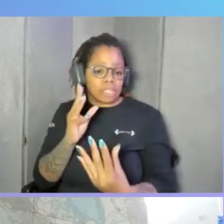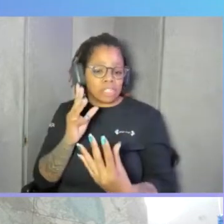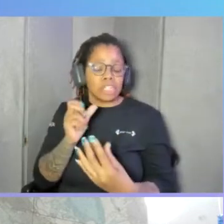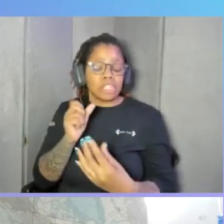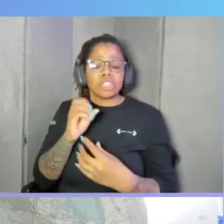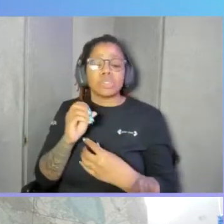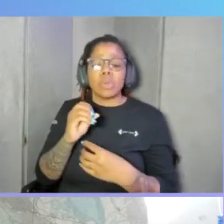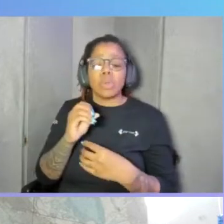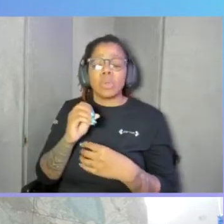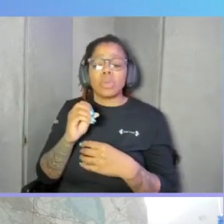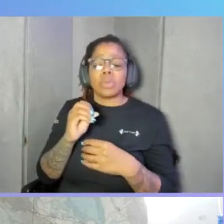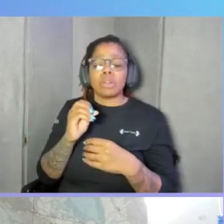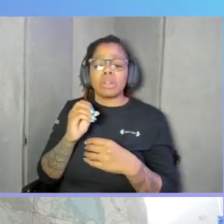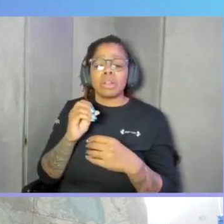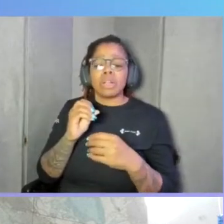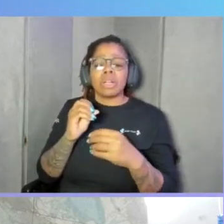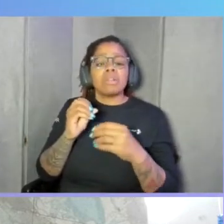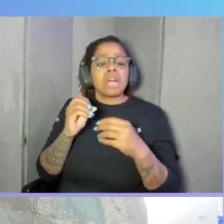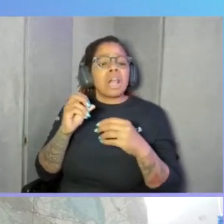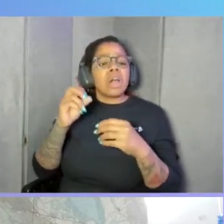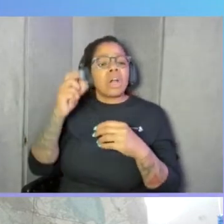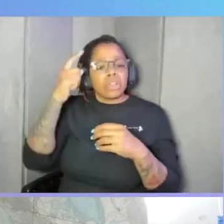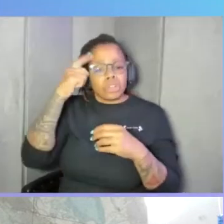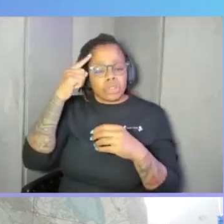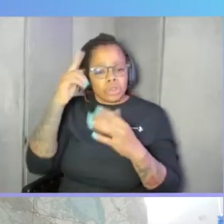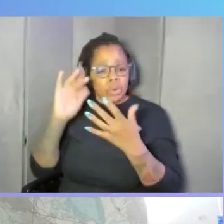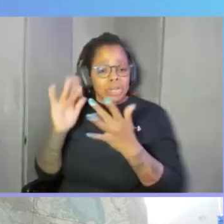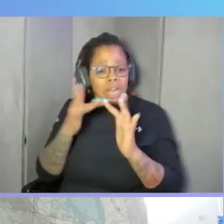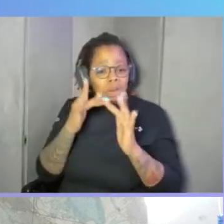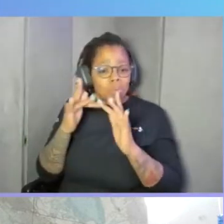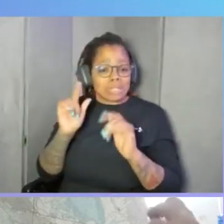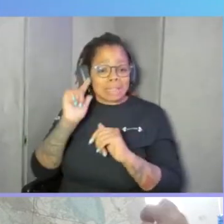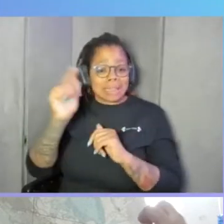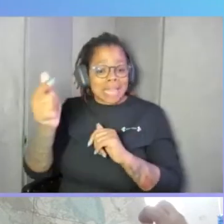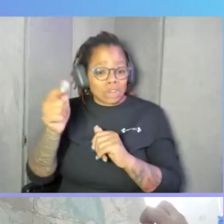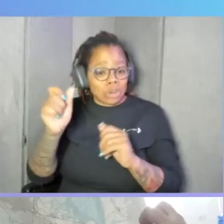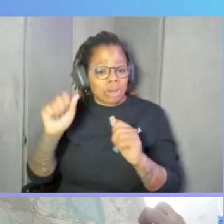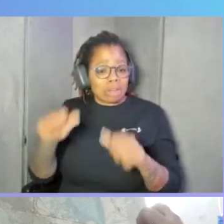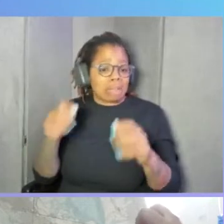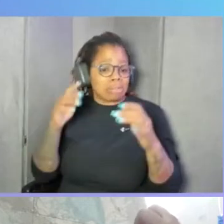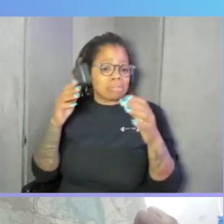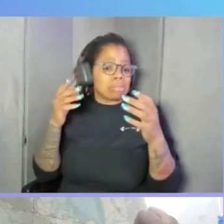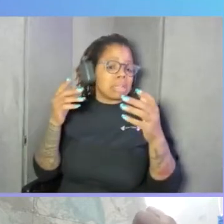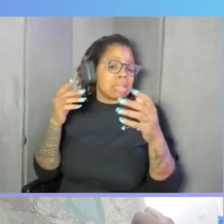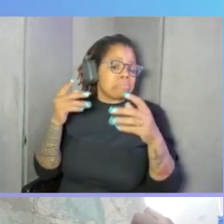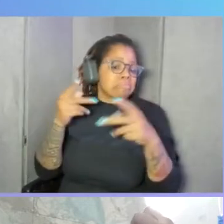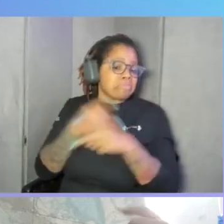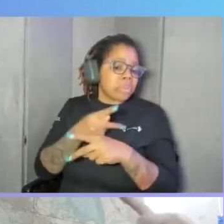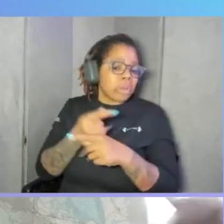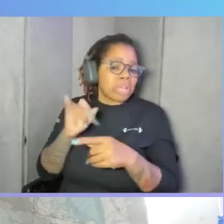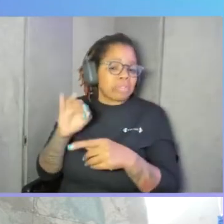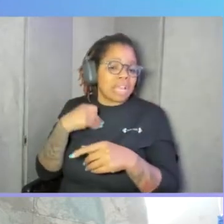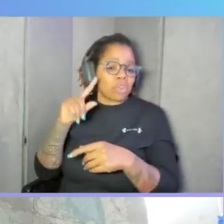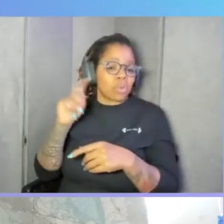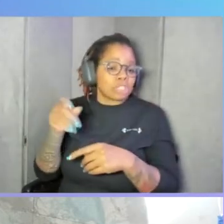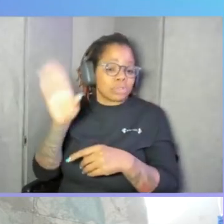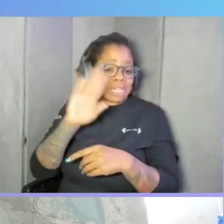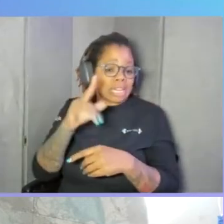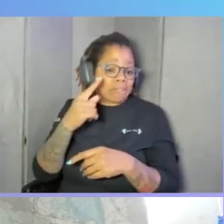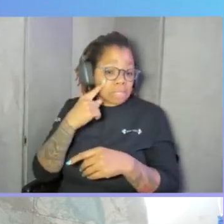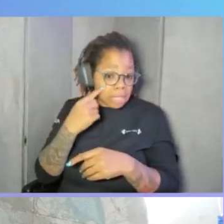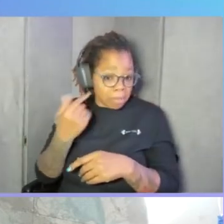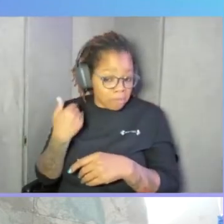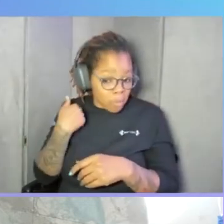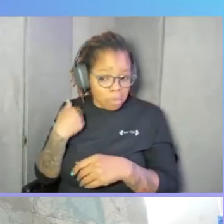that the neural networks can then later determine when they have a question that they've never seen before, does this